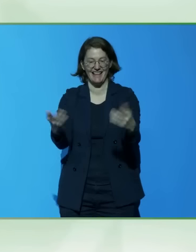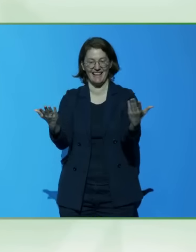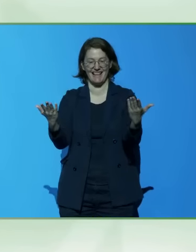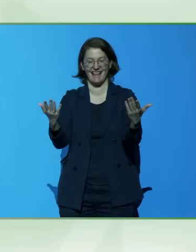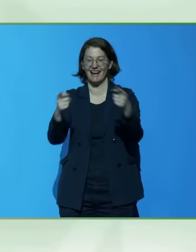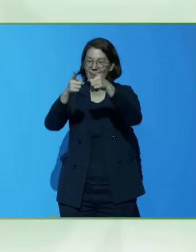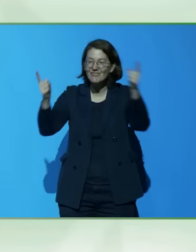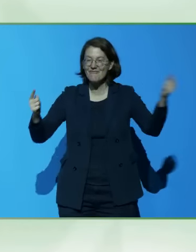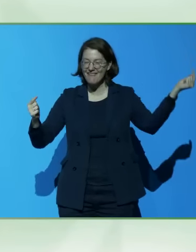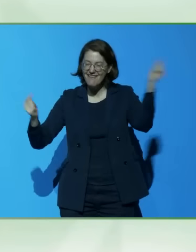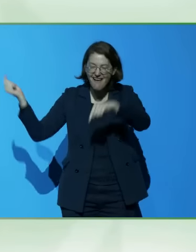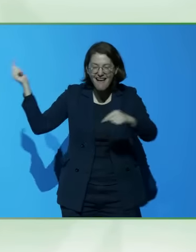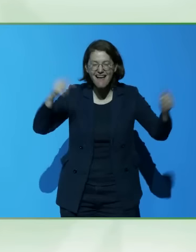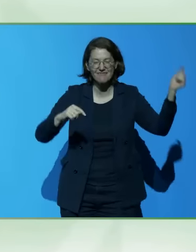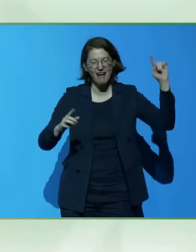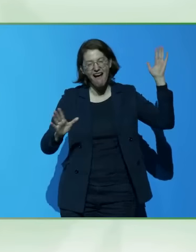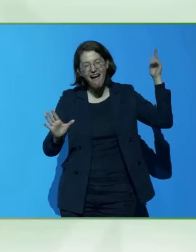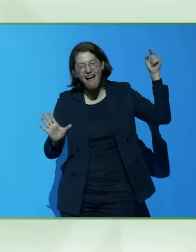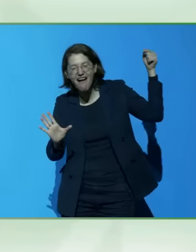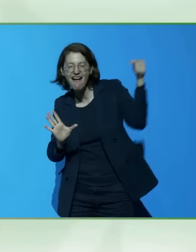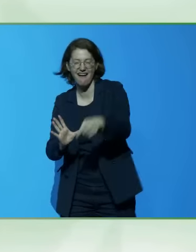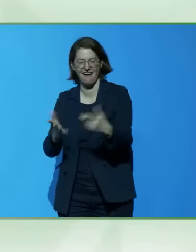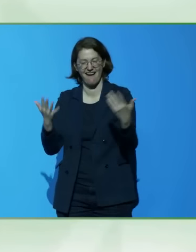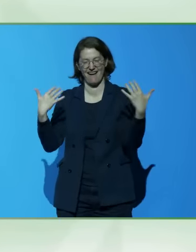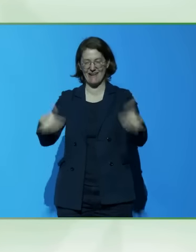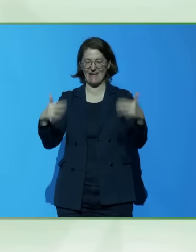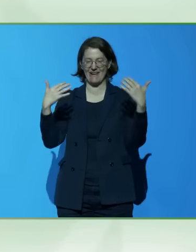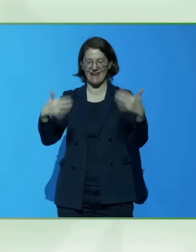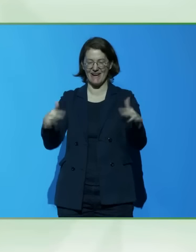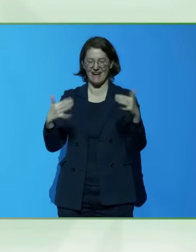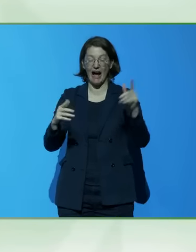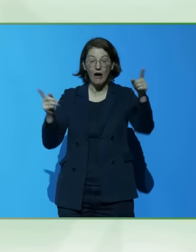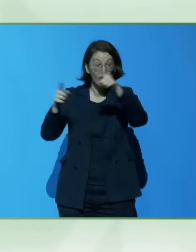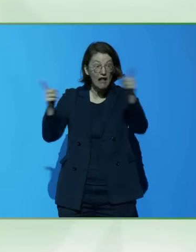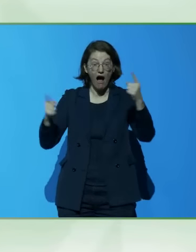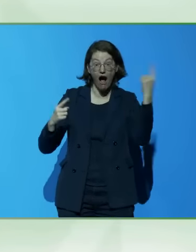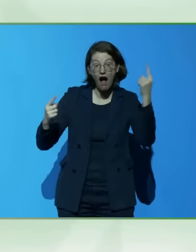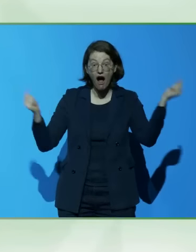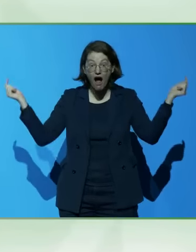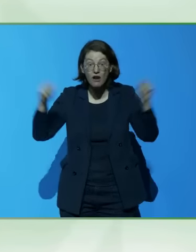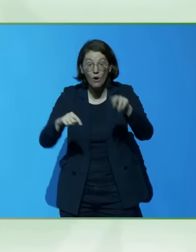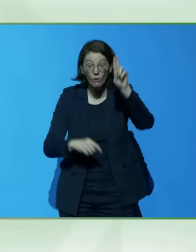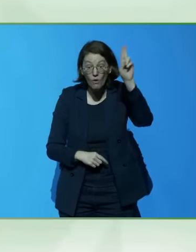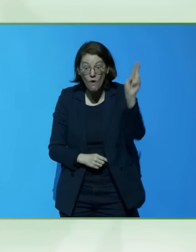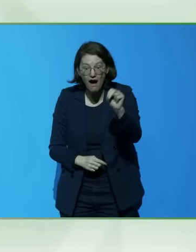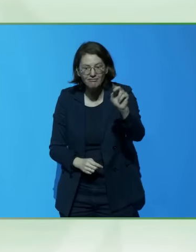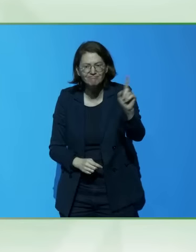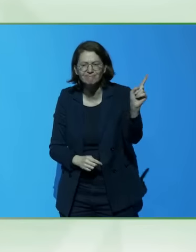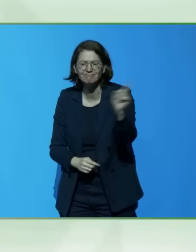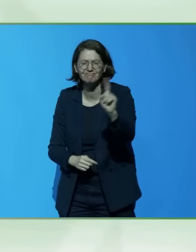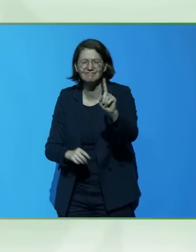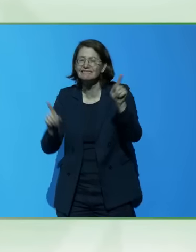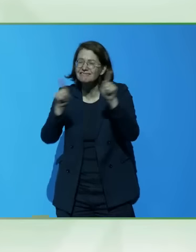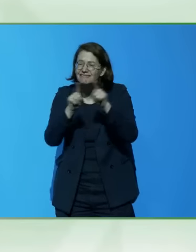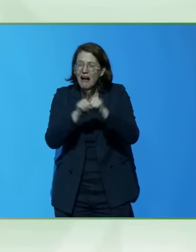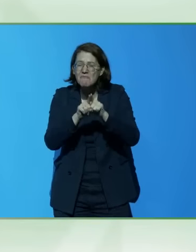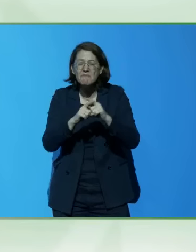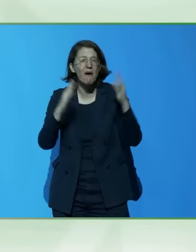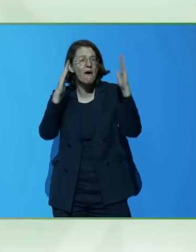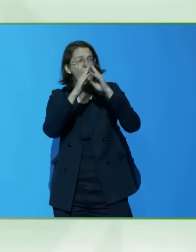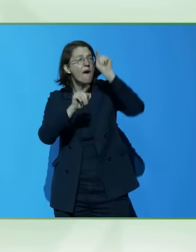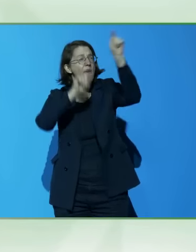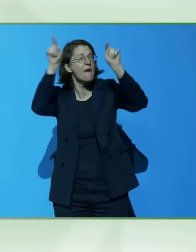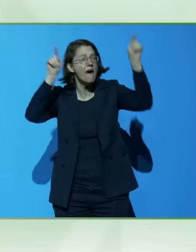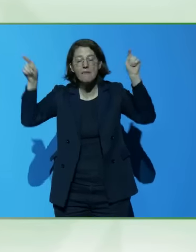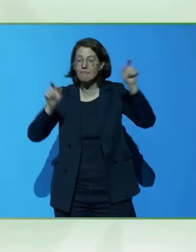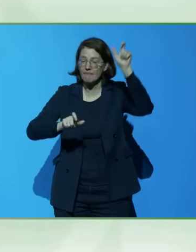United Nations alone. There are people at home watering your plants. There are persons who are taking care of caretaking